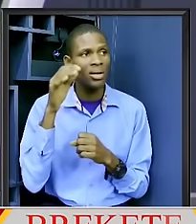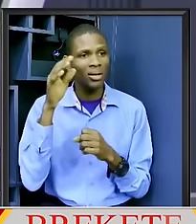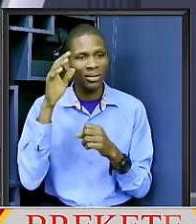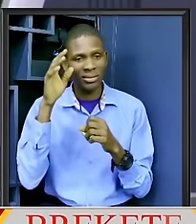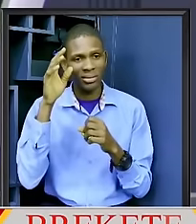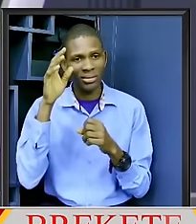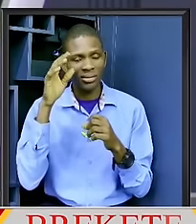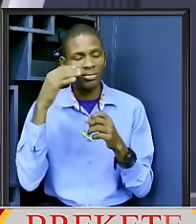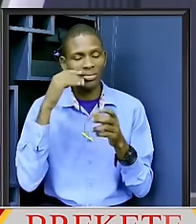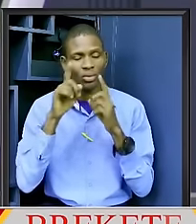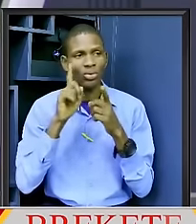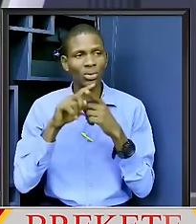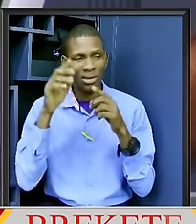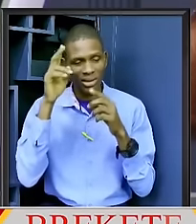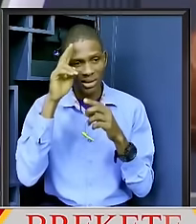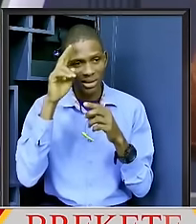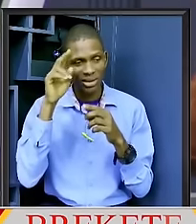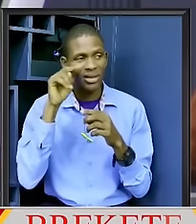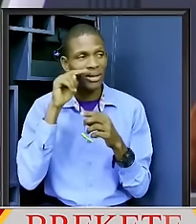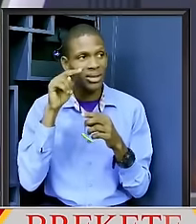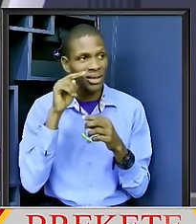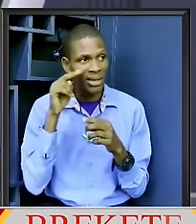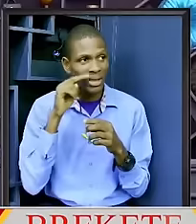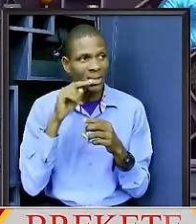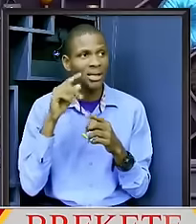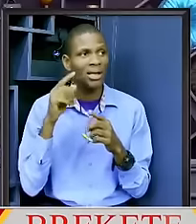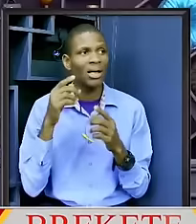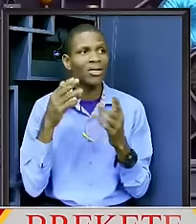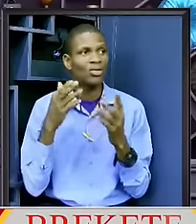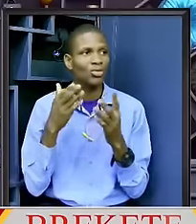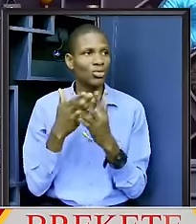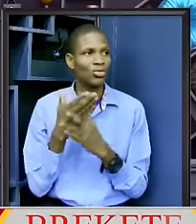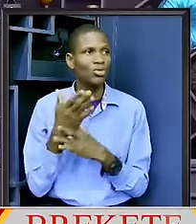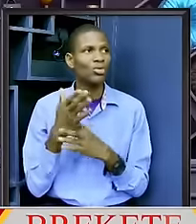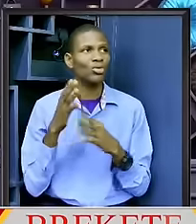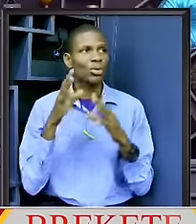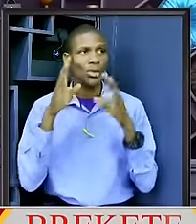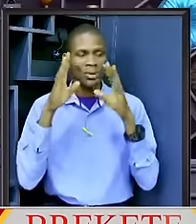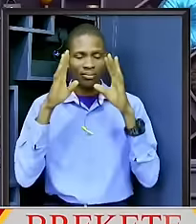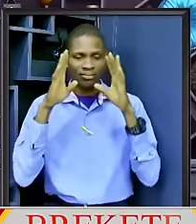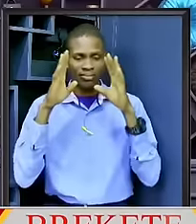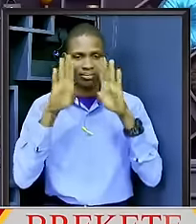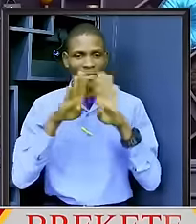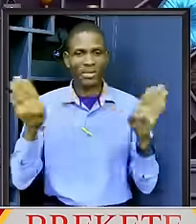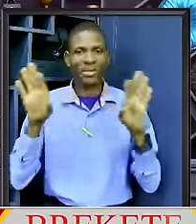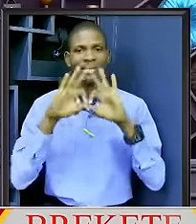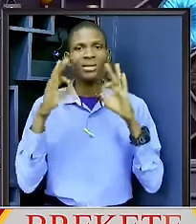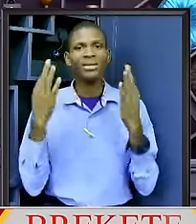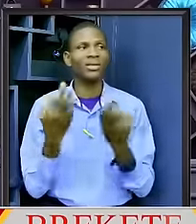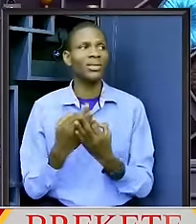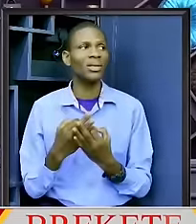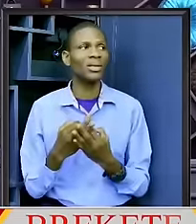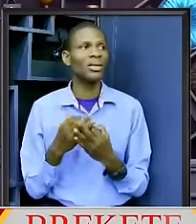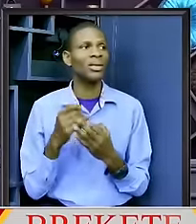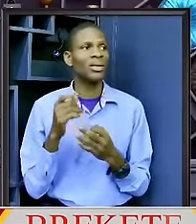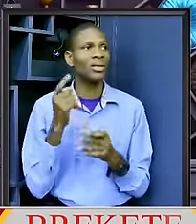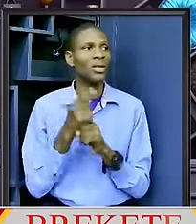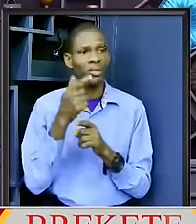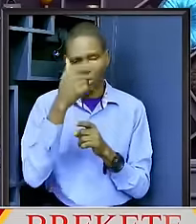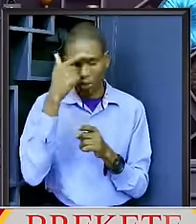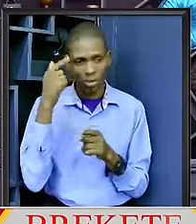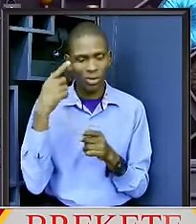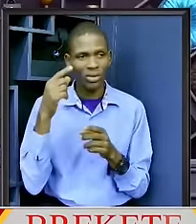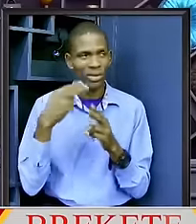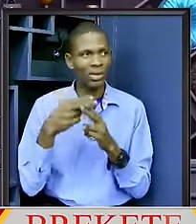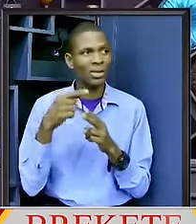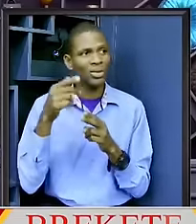from Human Rights Radio and Television through Brekete Family. Una, just because of the name